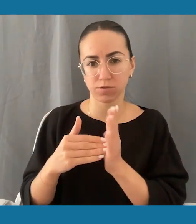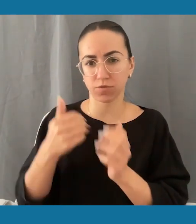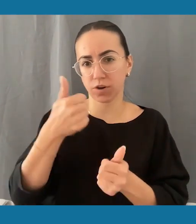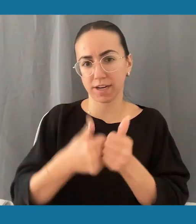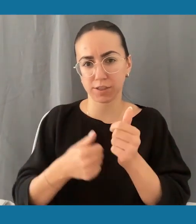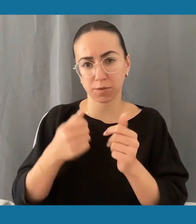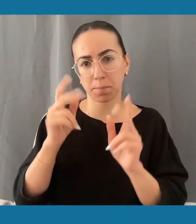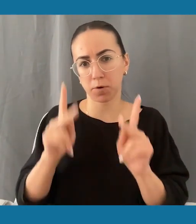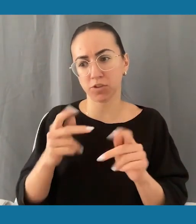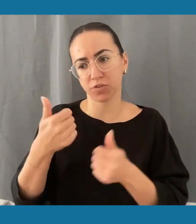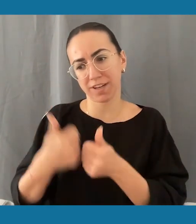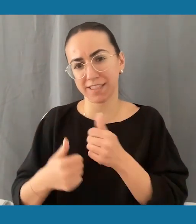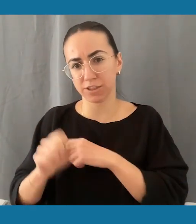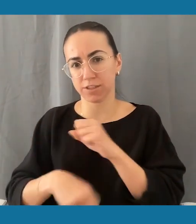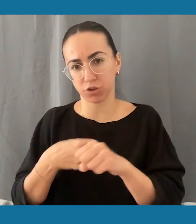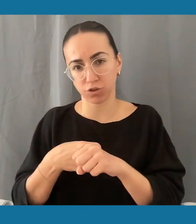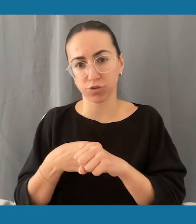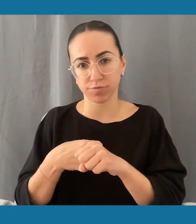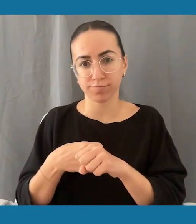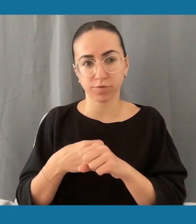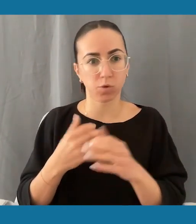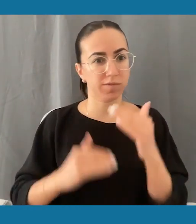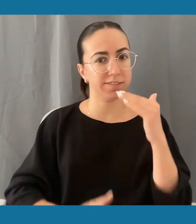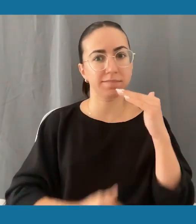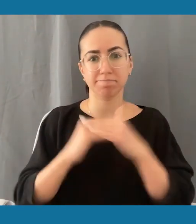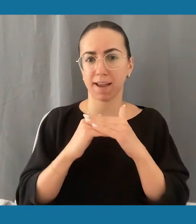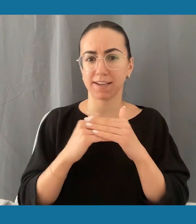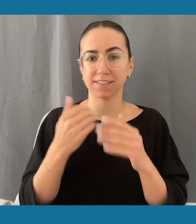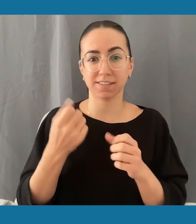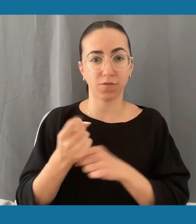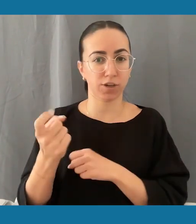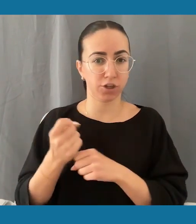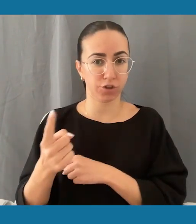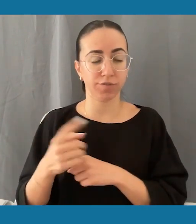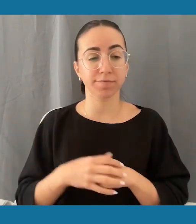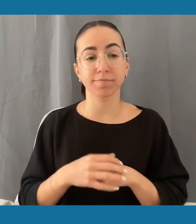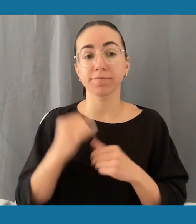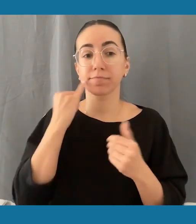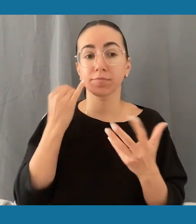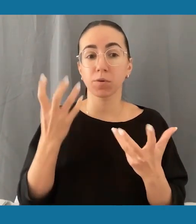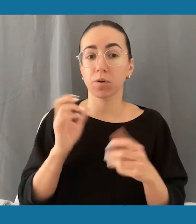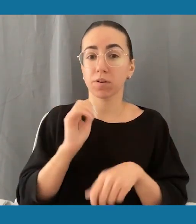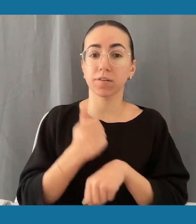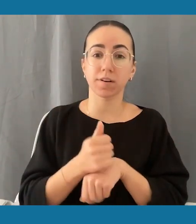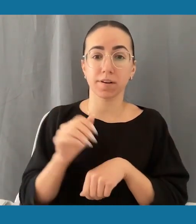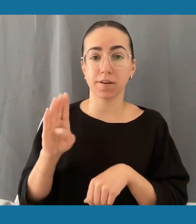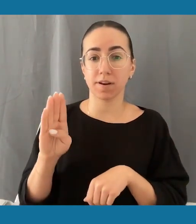account. If you want to open an ABLE account, you can go to ableunited.com and